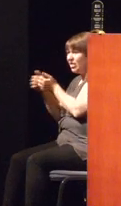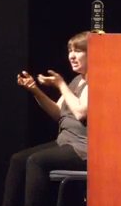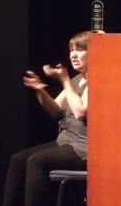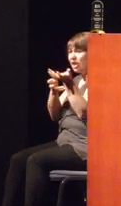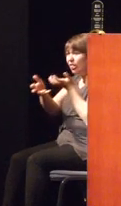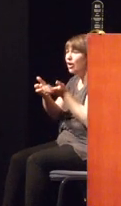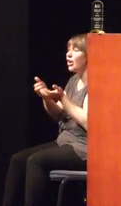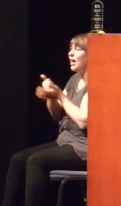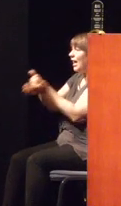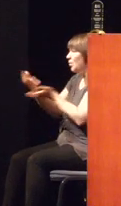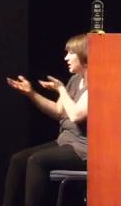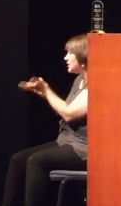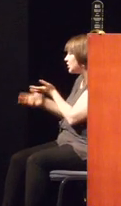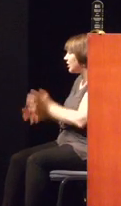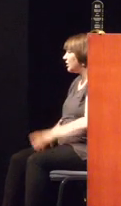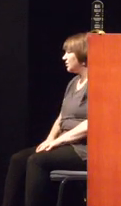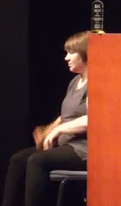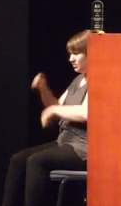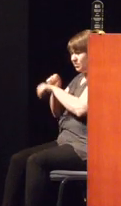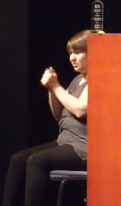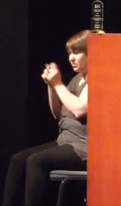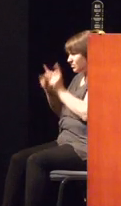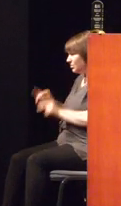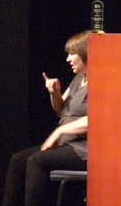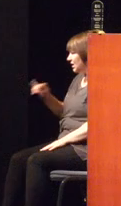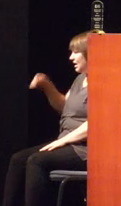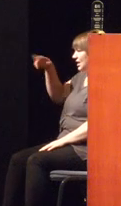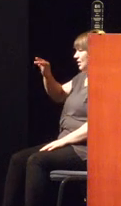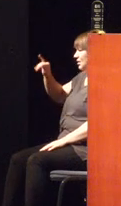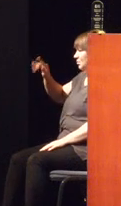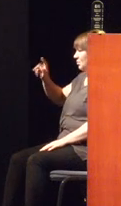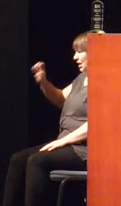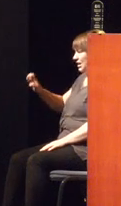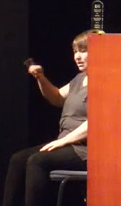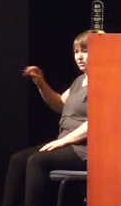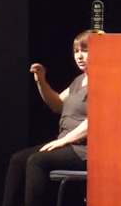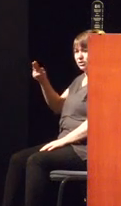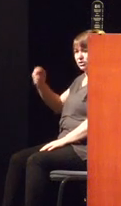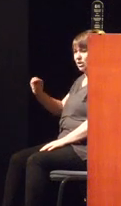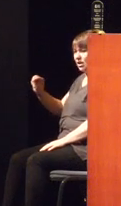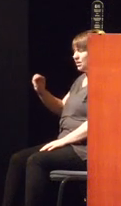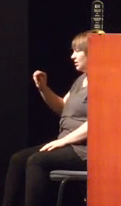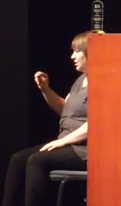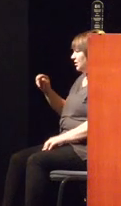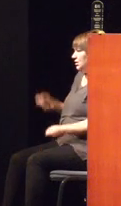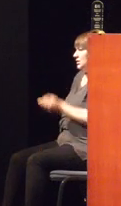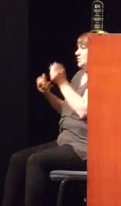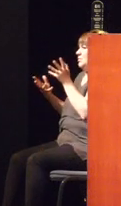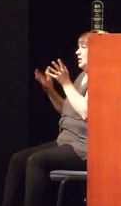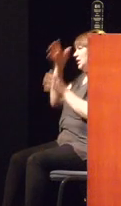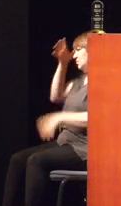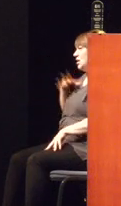other, working with guys like Mike Fonts and Gary Villa and John Stokes, and there's all these guys that I just